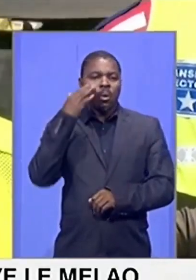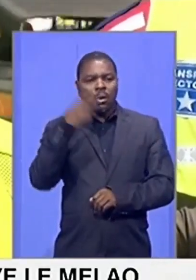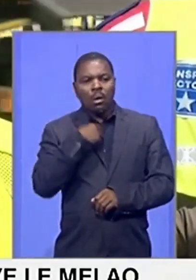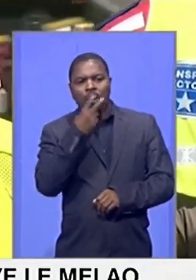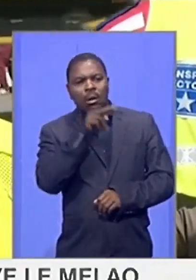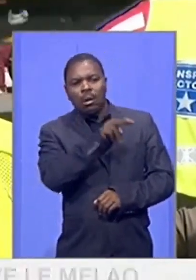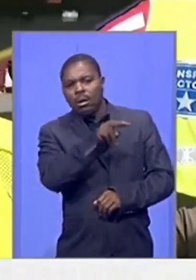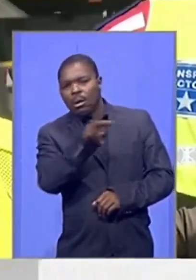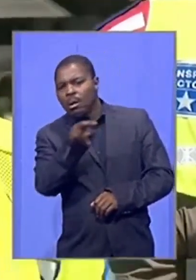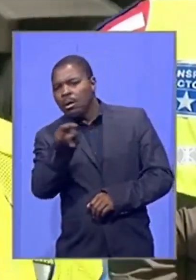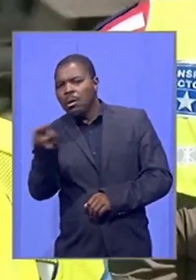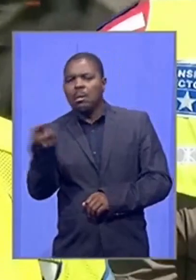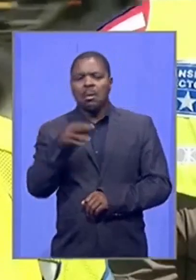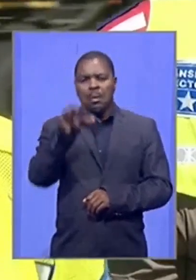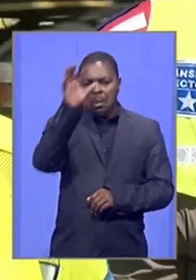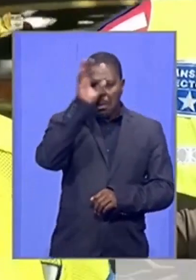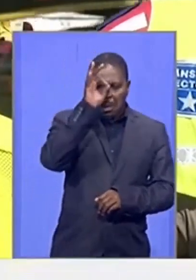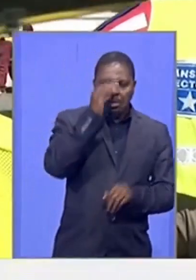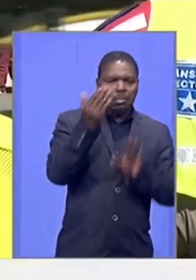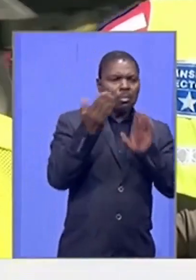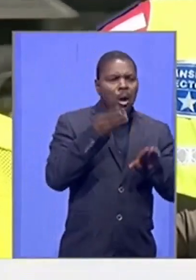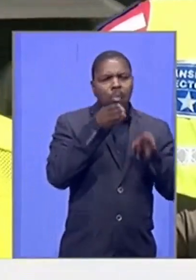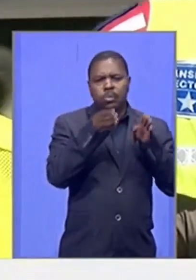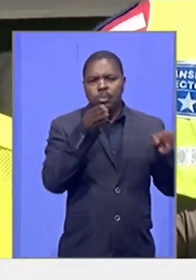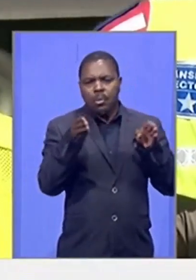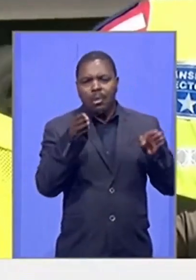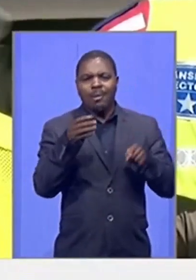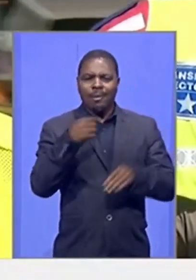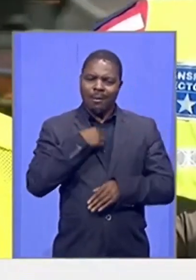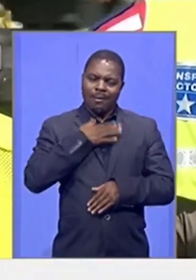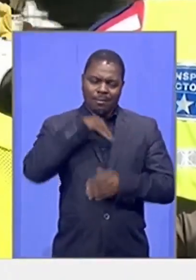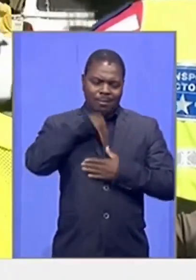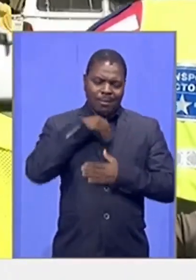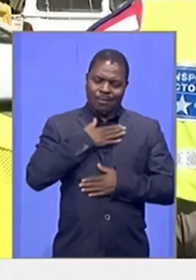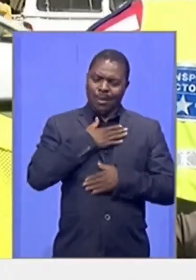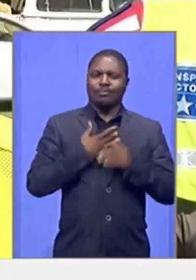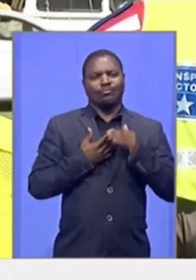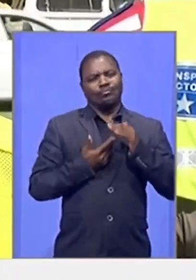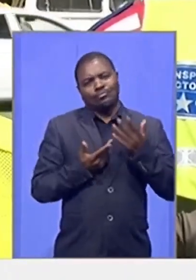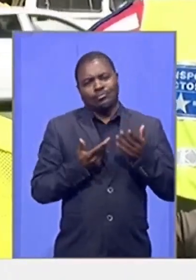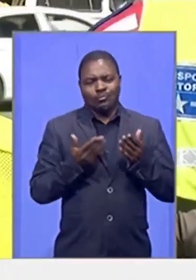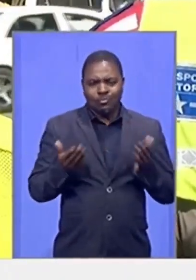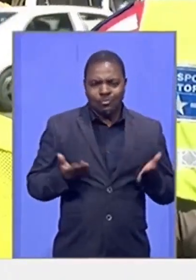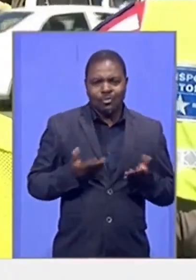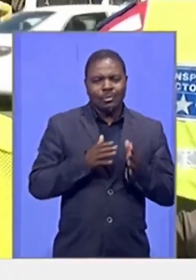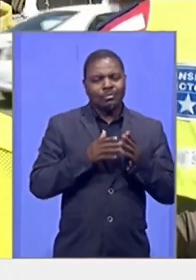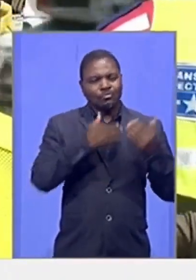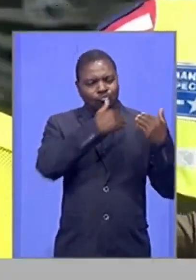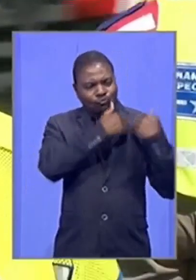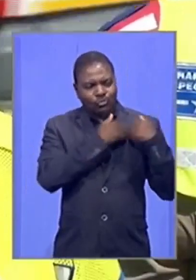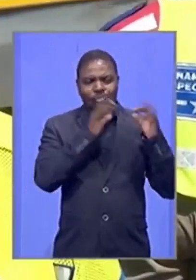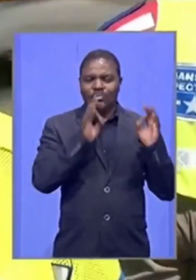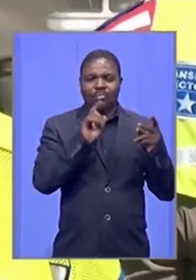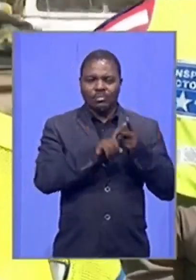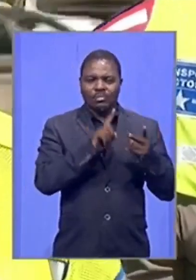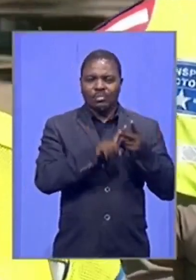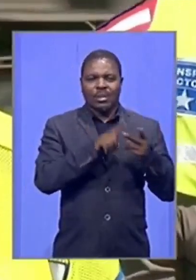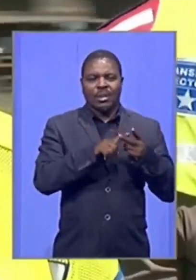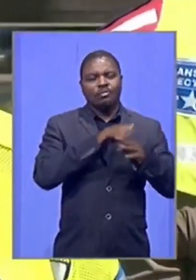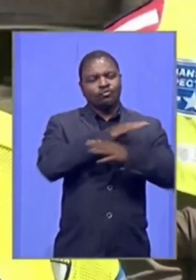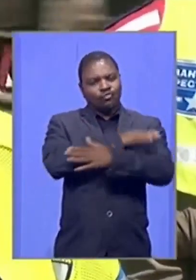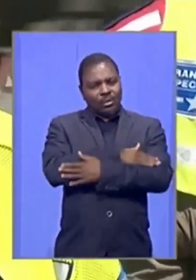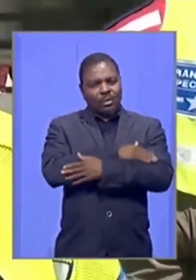visibility of the law enforcement, we get encouraged and relaxed because we know our passengers will be safe,